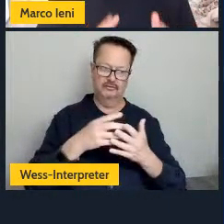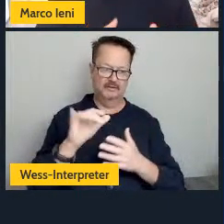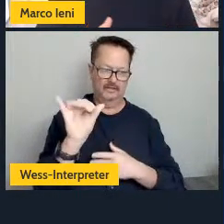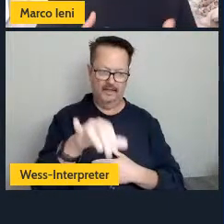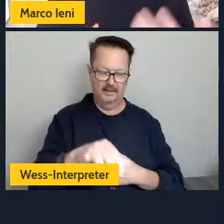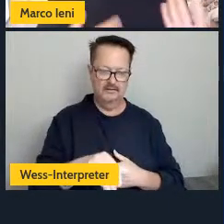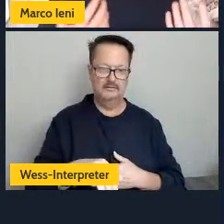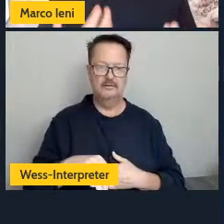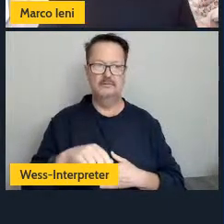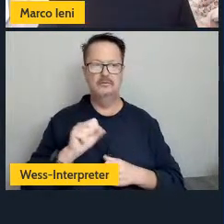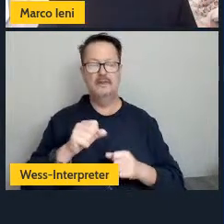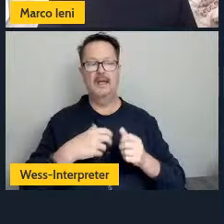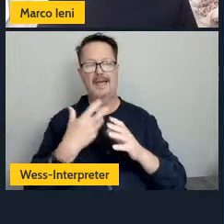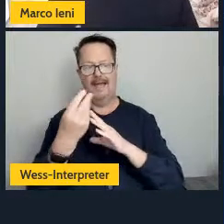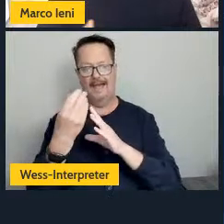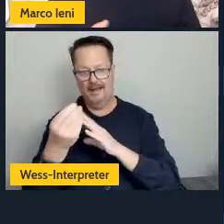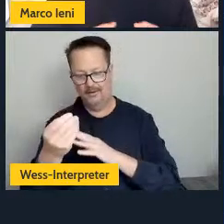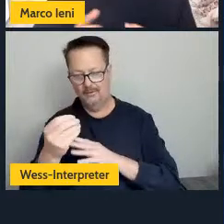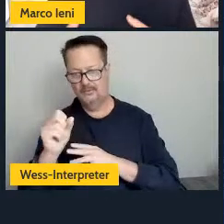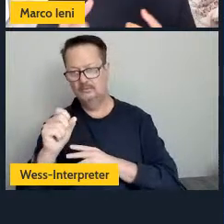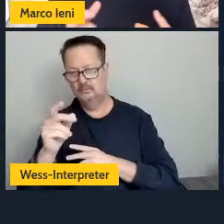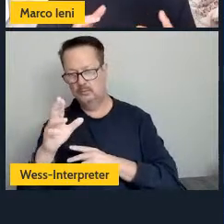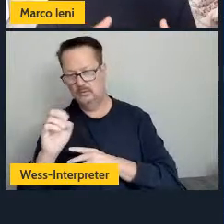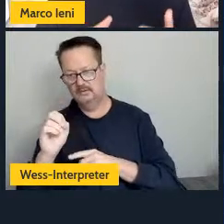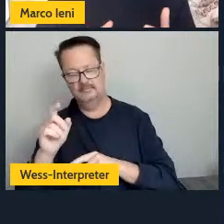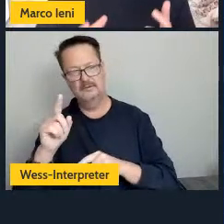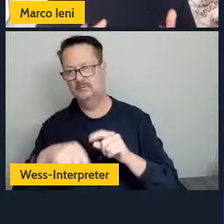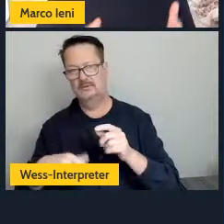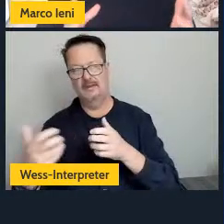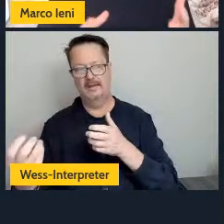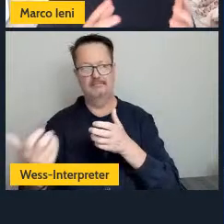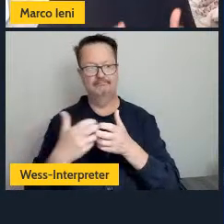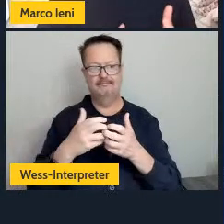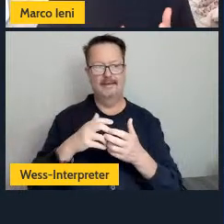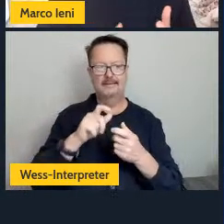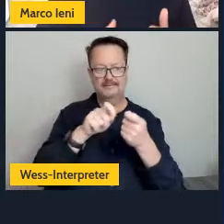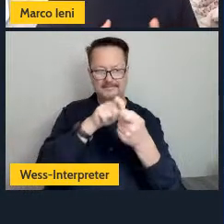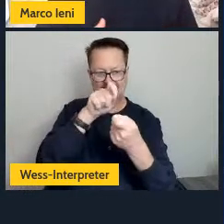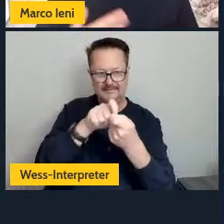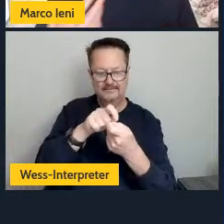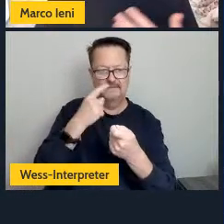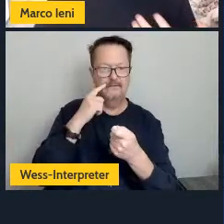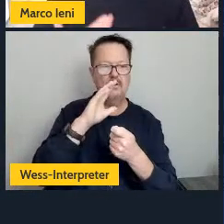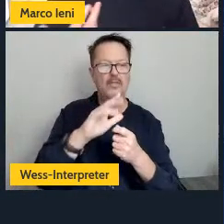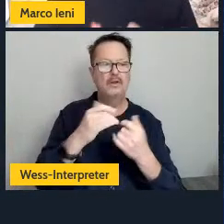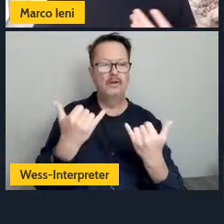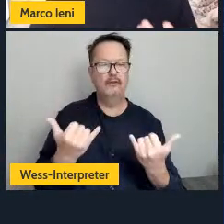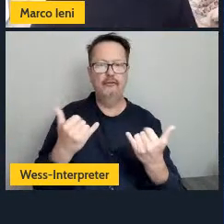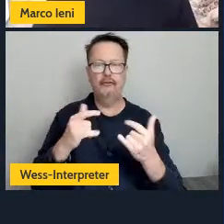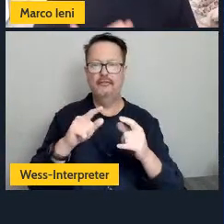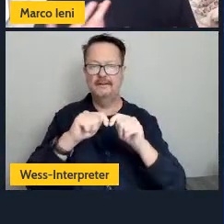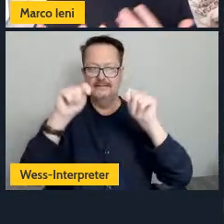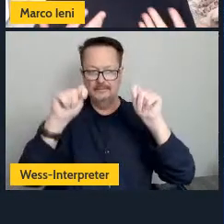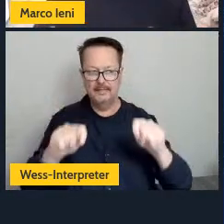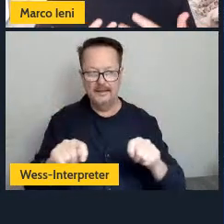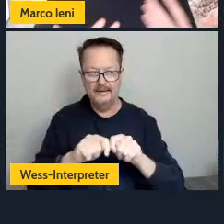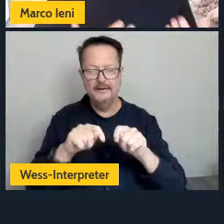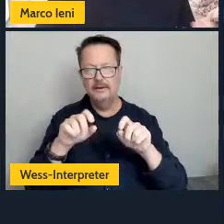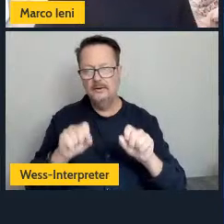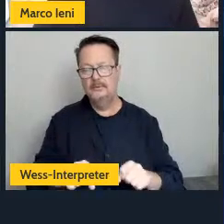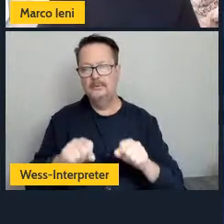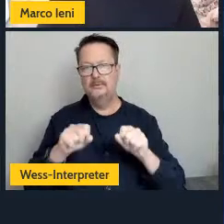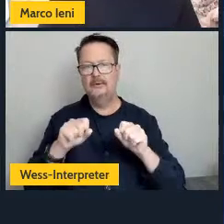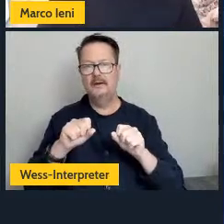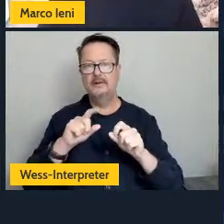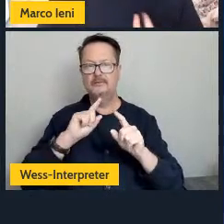add resources to an existing chart, but you can't customize the existing template. So you can't alter